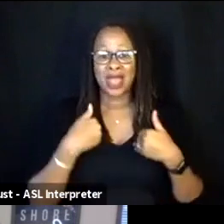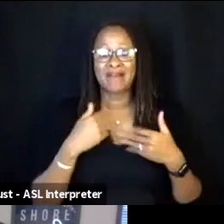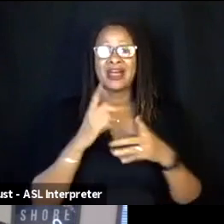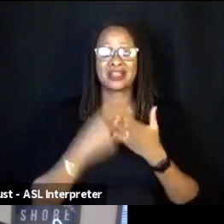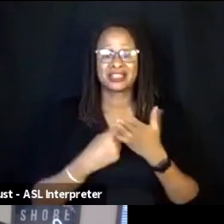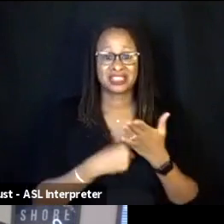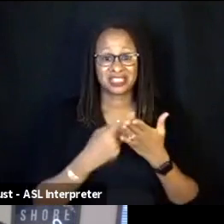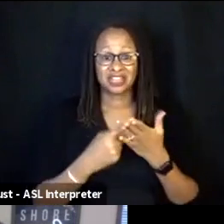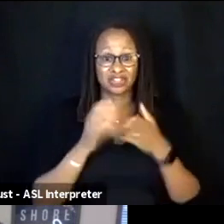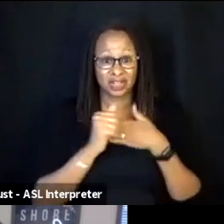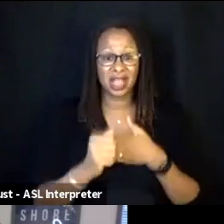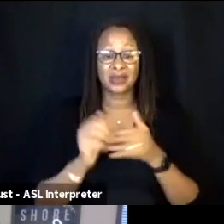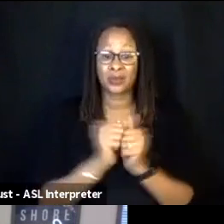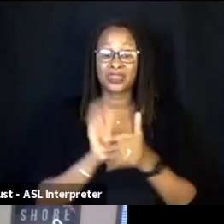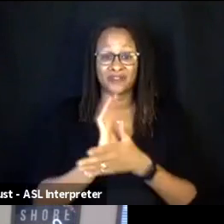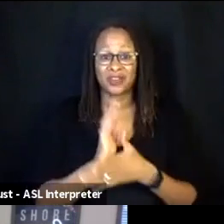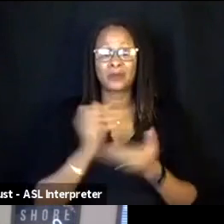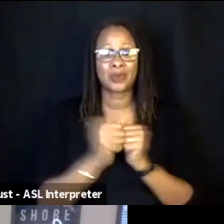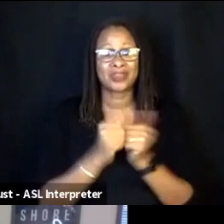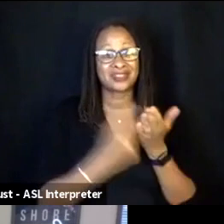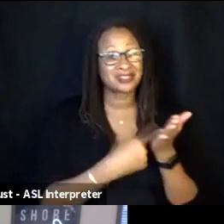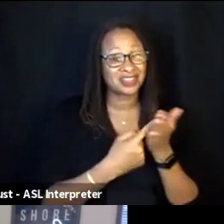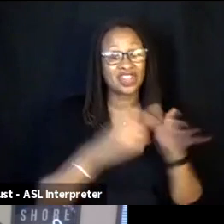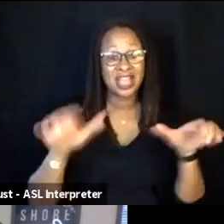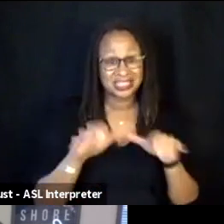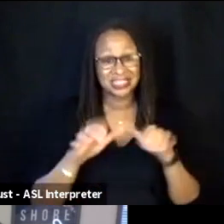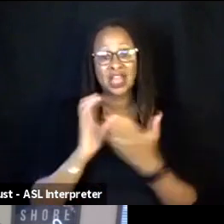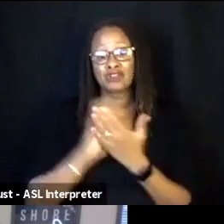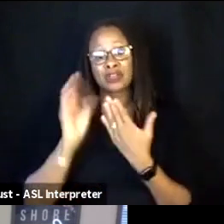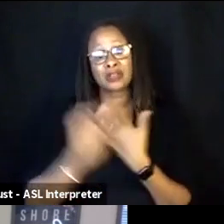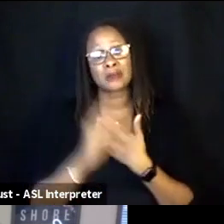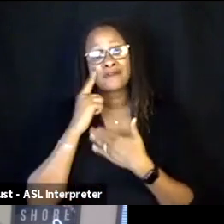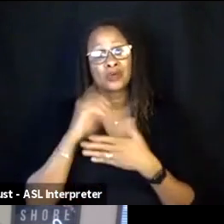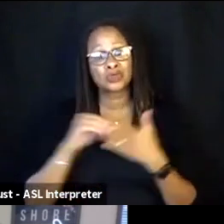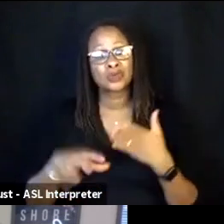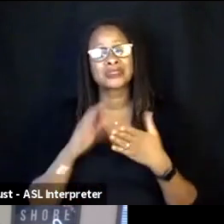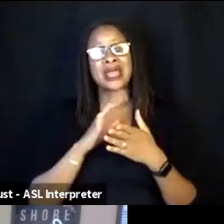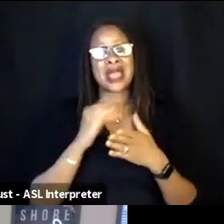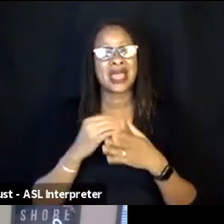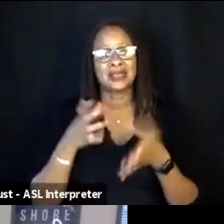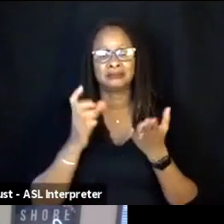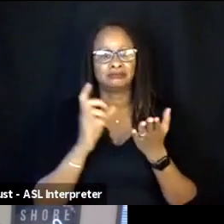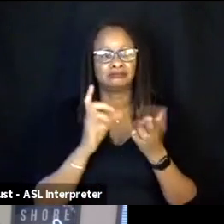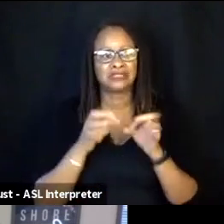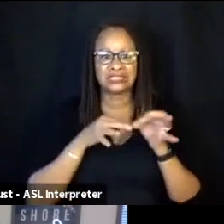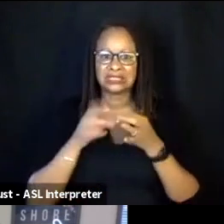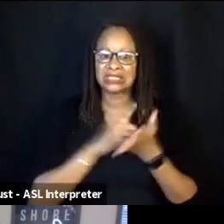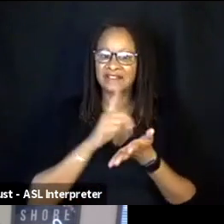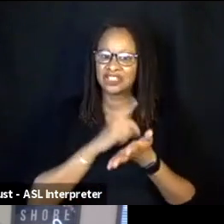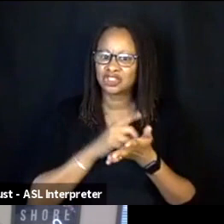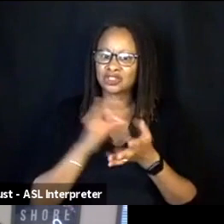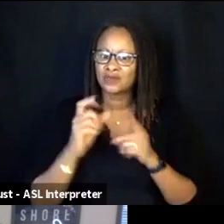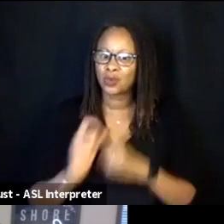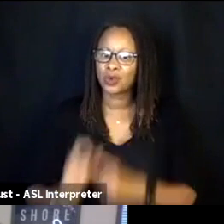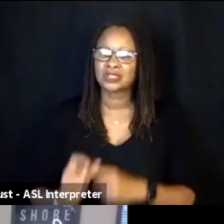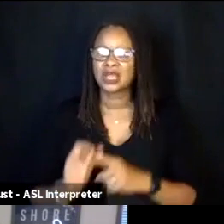with questions and activities and curriculum for students and a glossary of terms. We're really passionate about this not